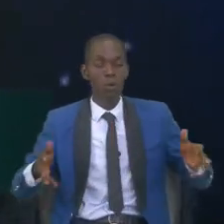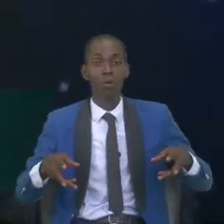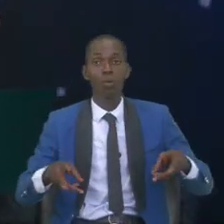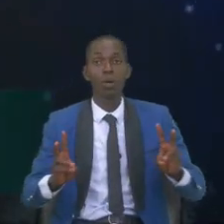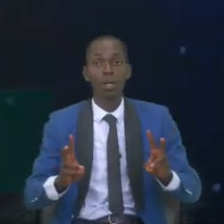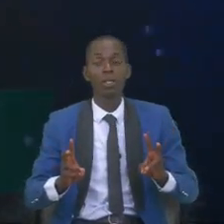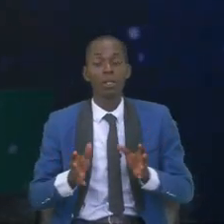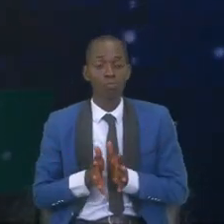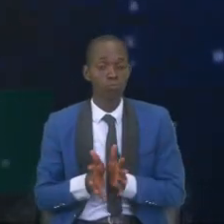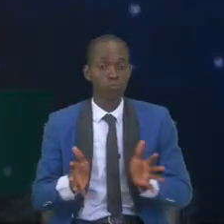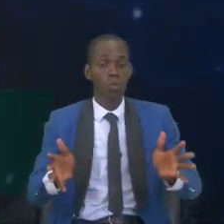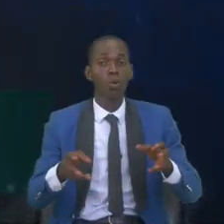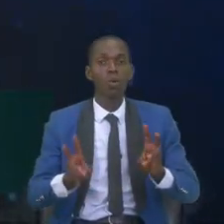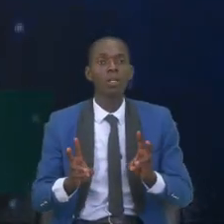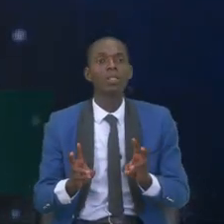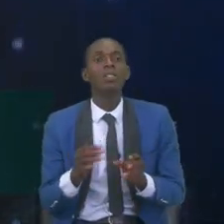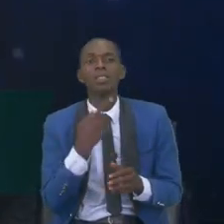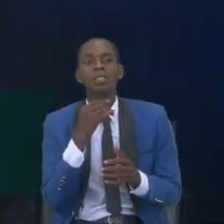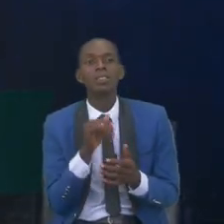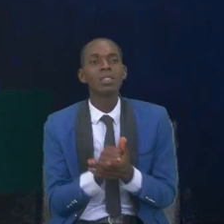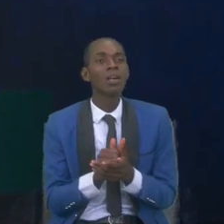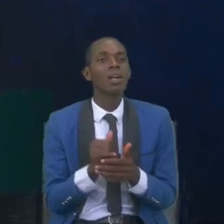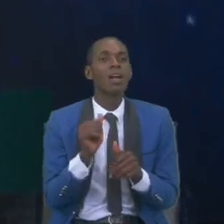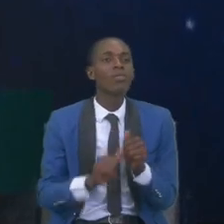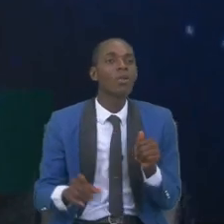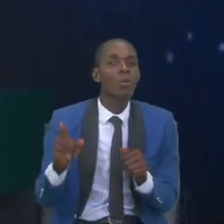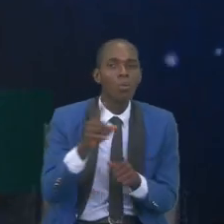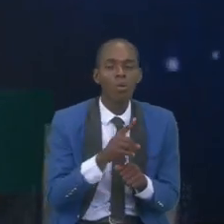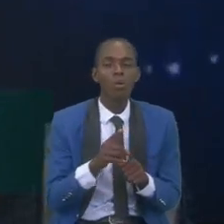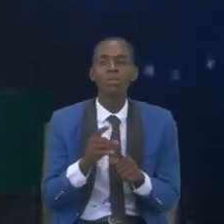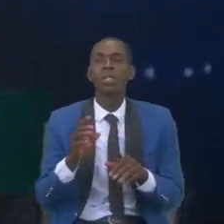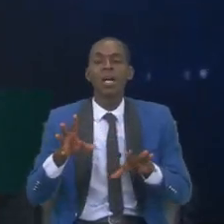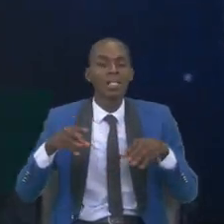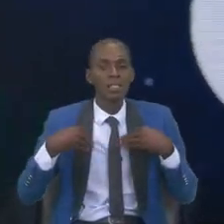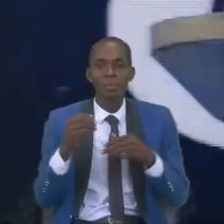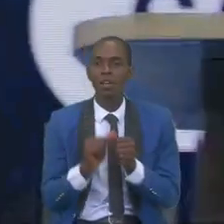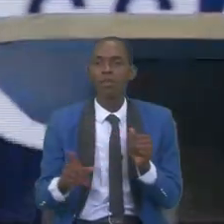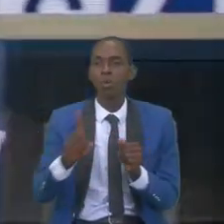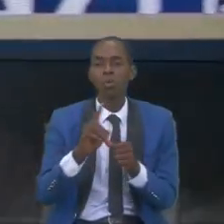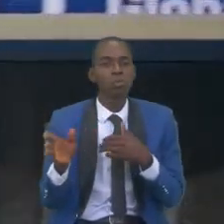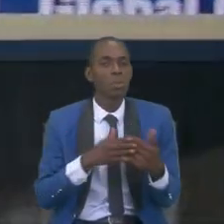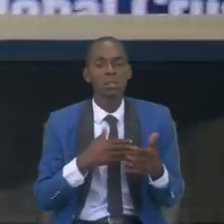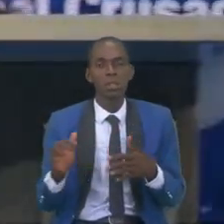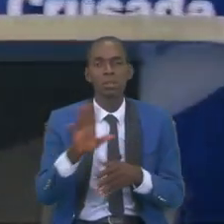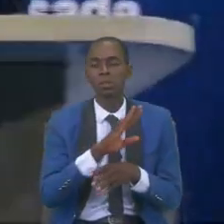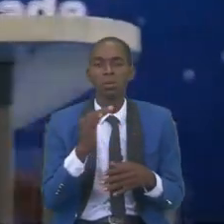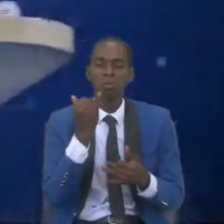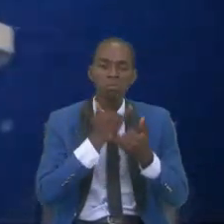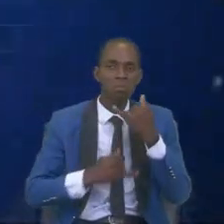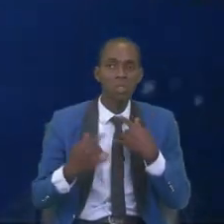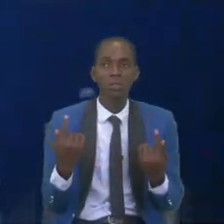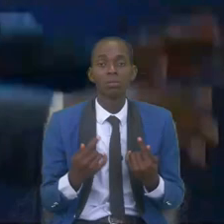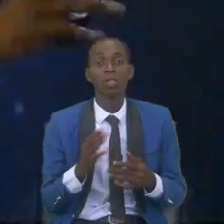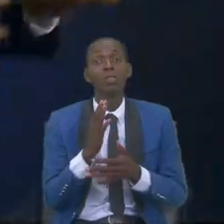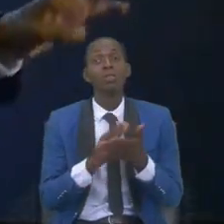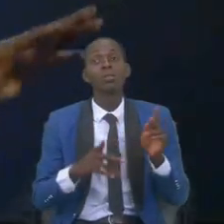that accept everyone just as they are. They say, well, some people will tell you,